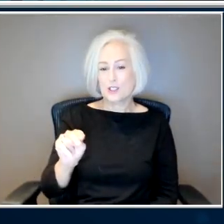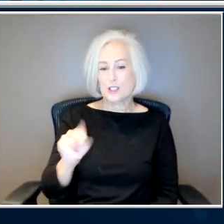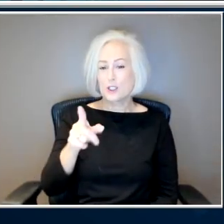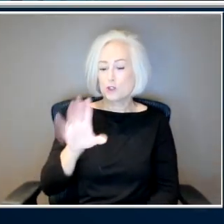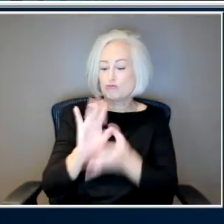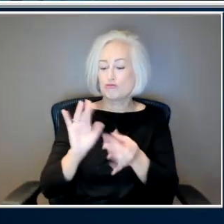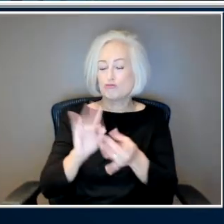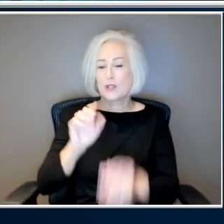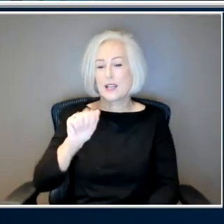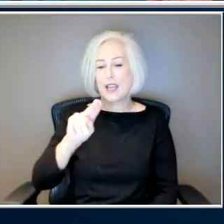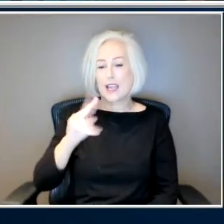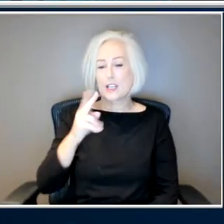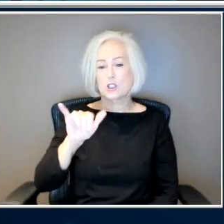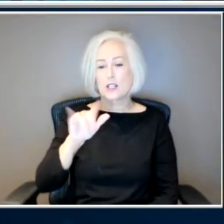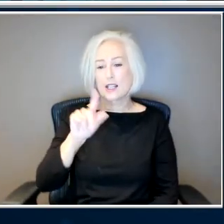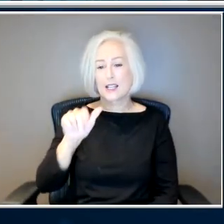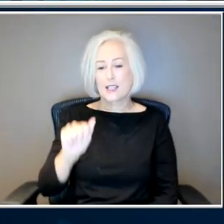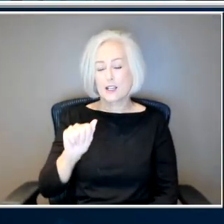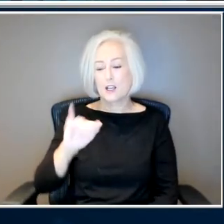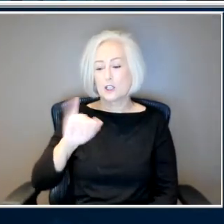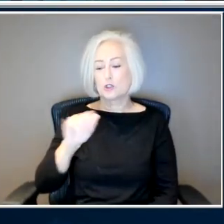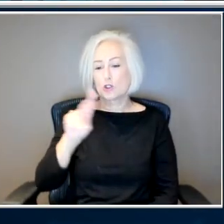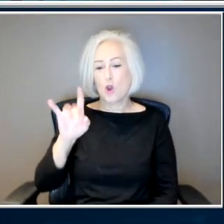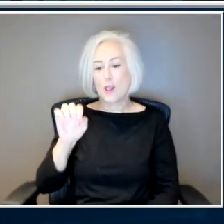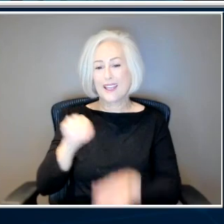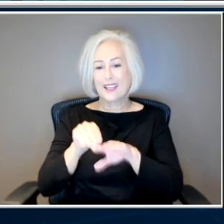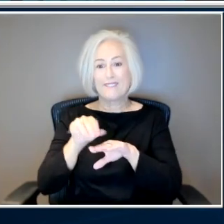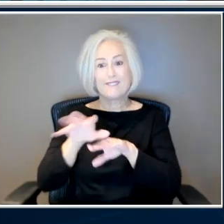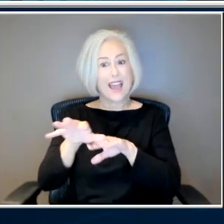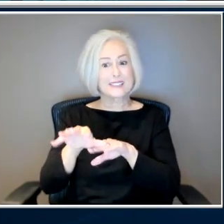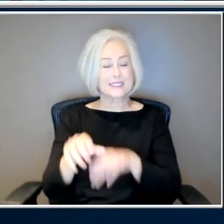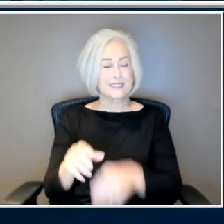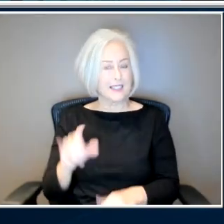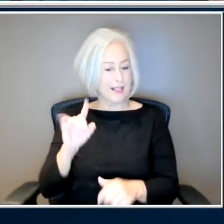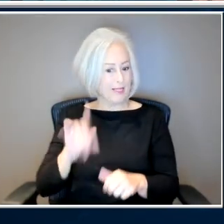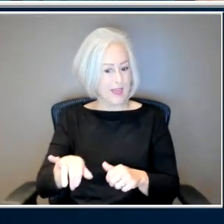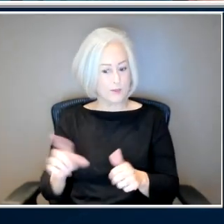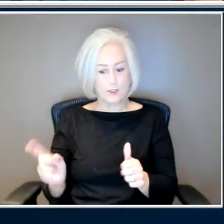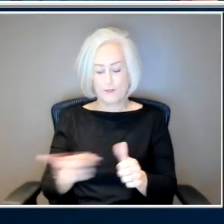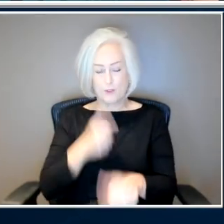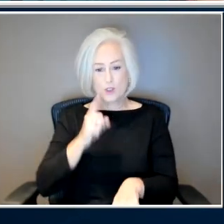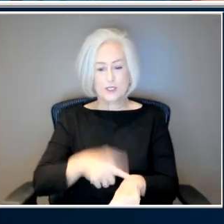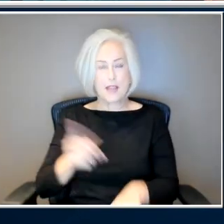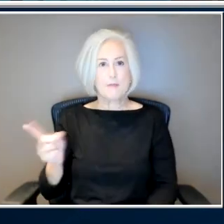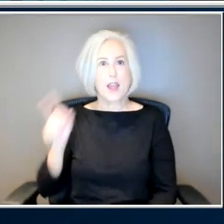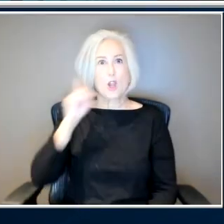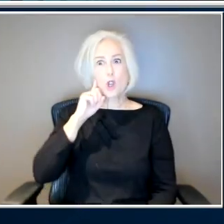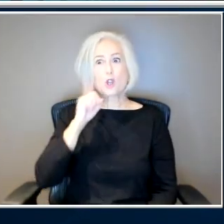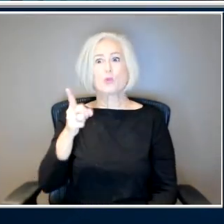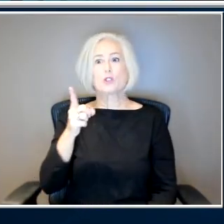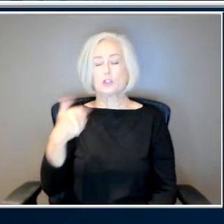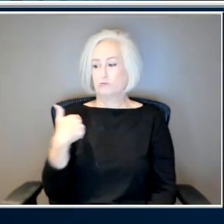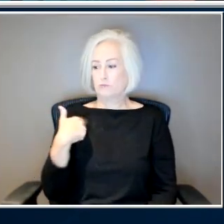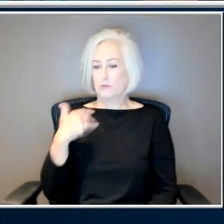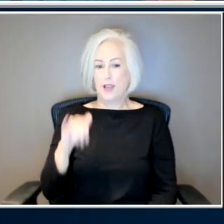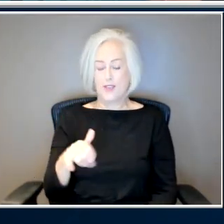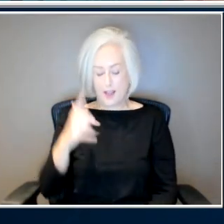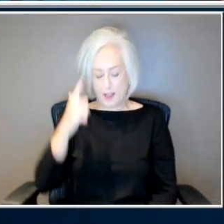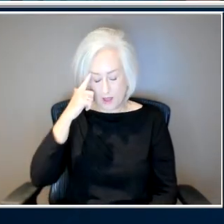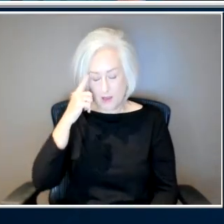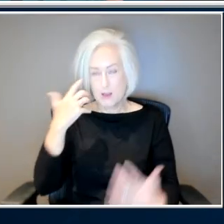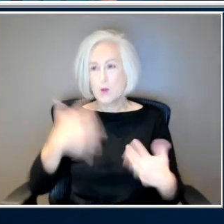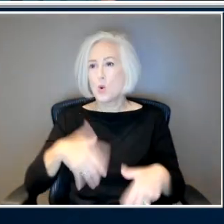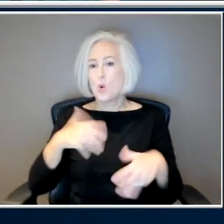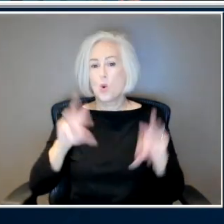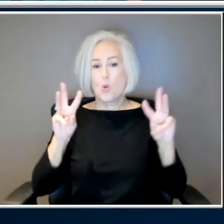effect. I want to ask you, because I remember that's the first time I really heard about it. I remember when this happened, when she had those, it was like, whoa, that's so drastic. We